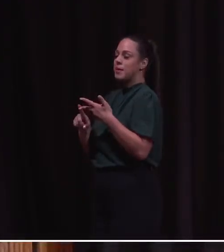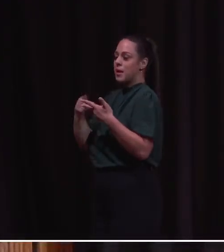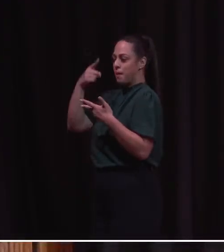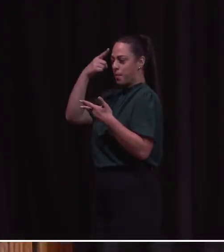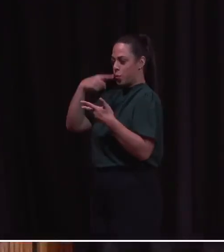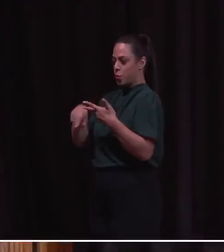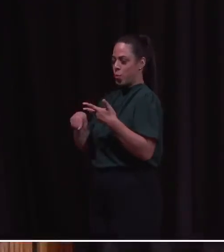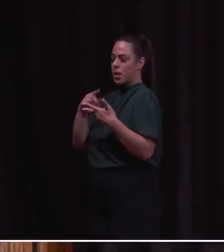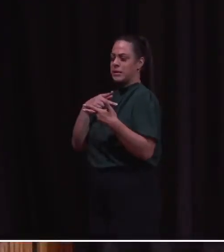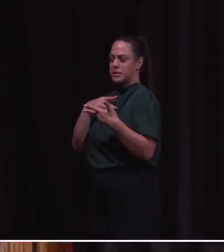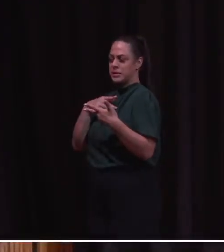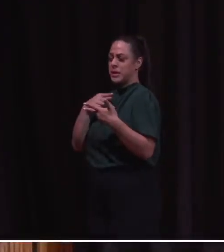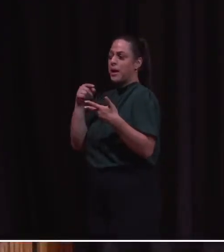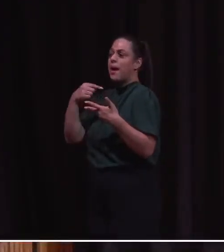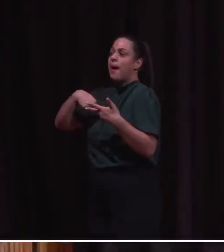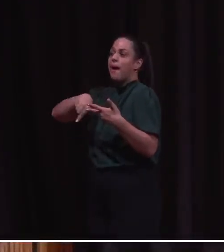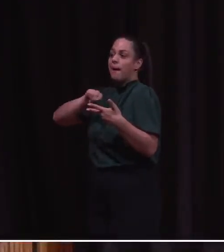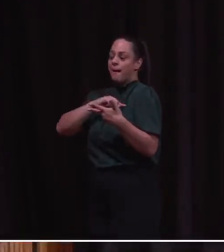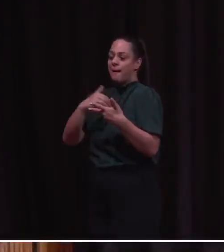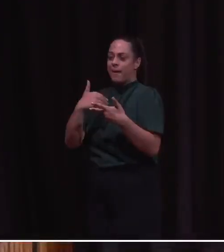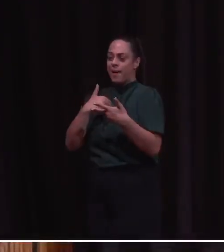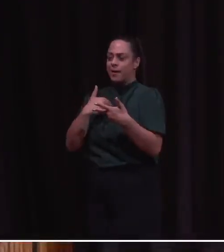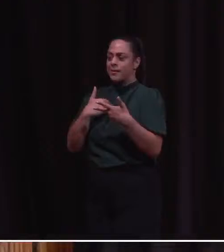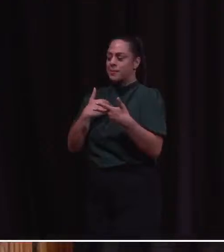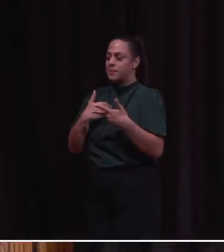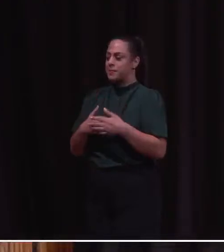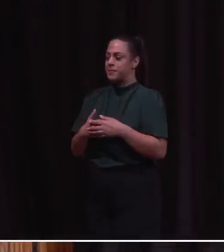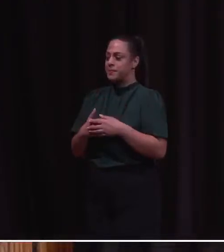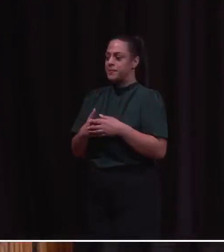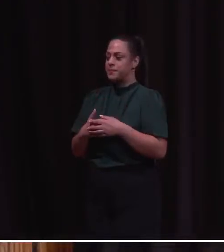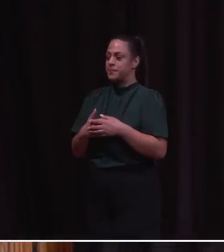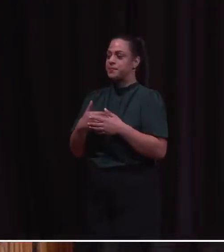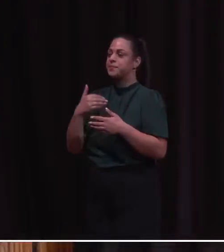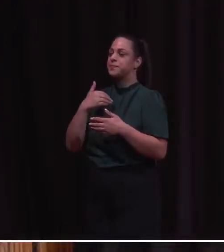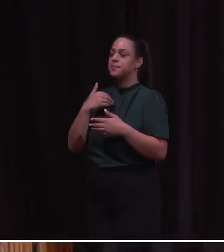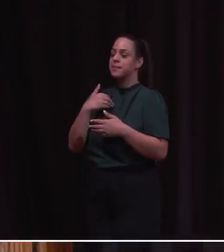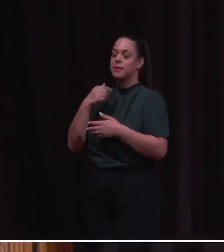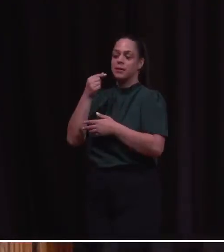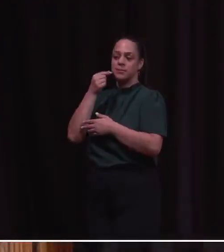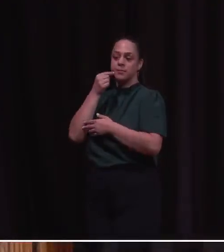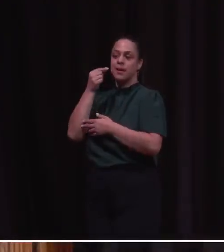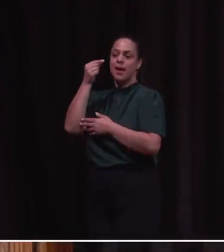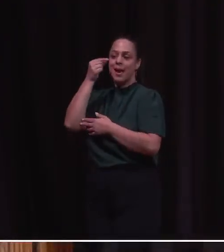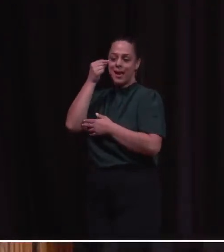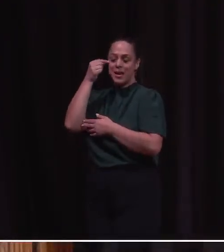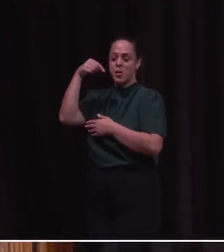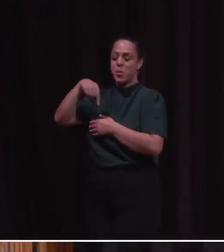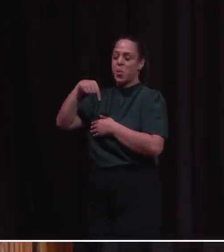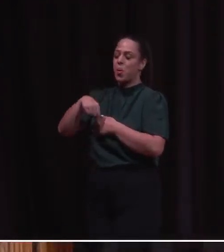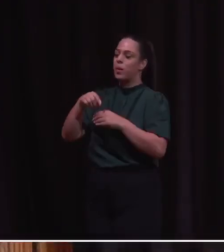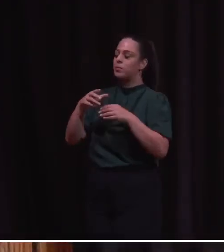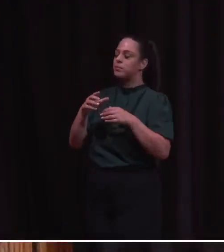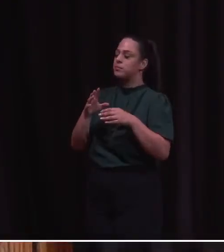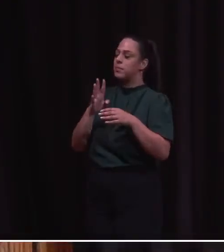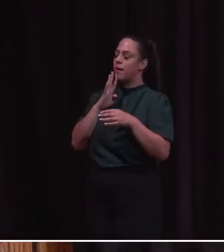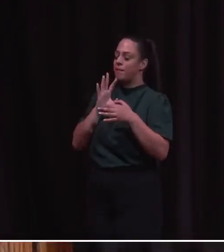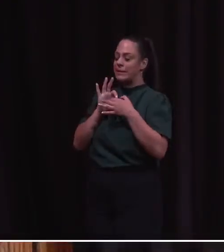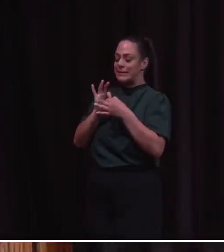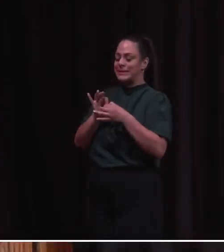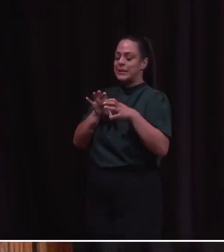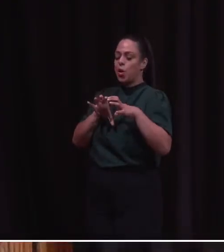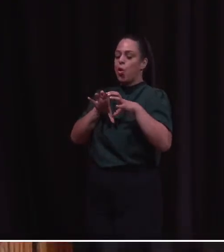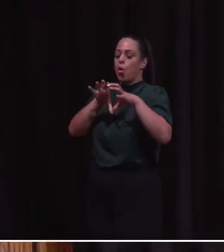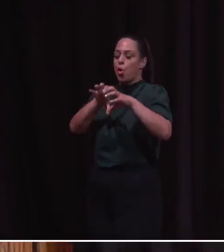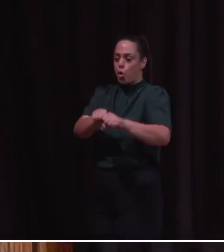are gender, colonialism, and decoloniality. I will reflect on these concepts and